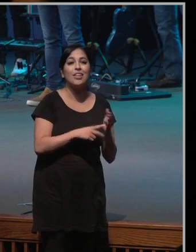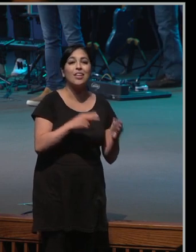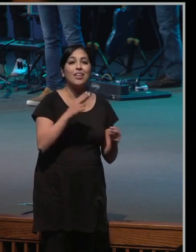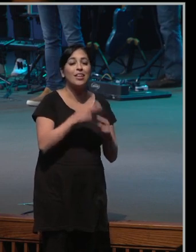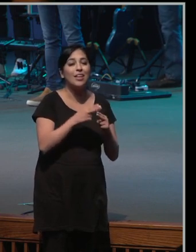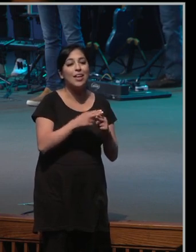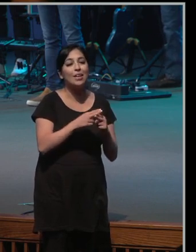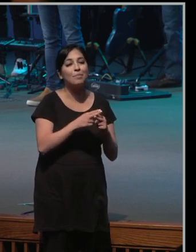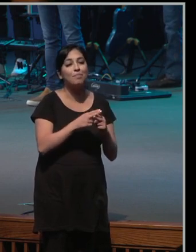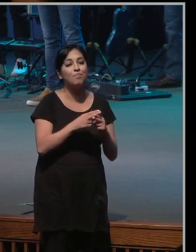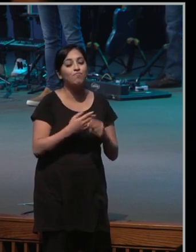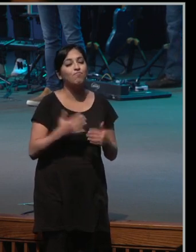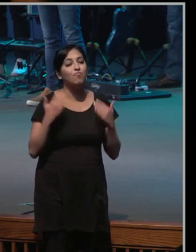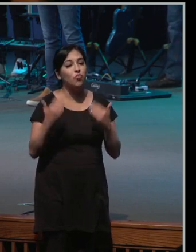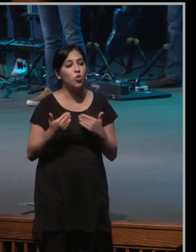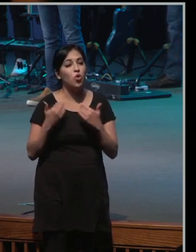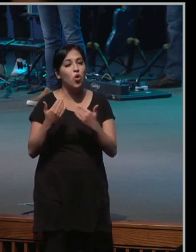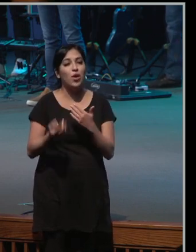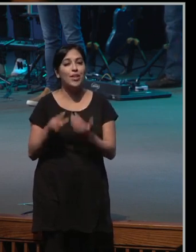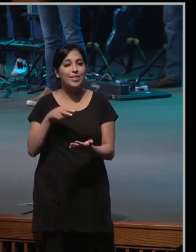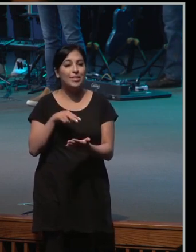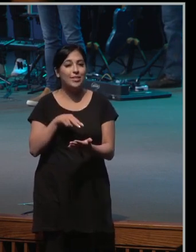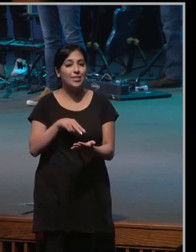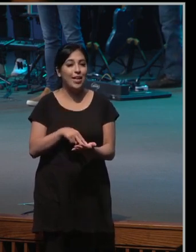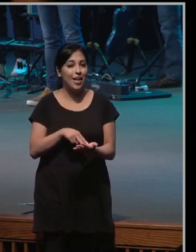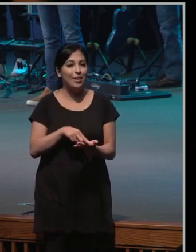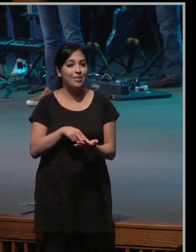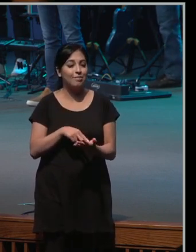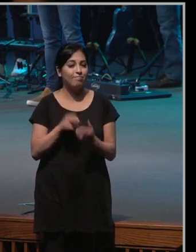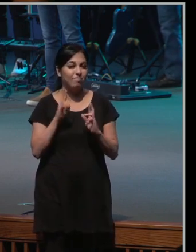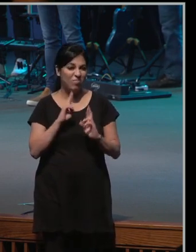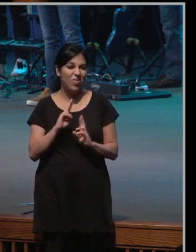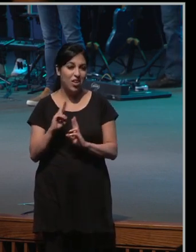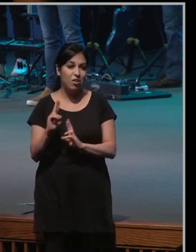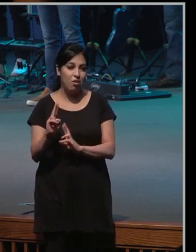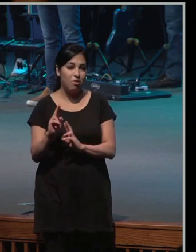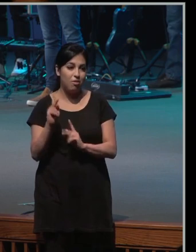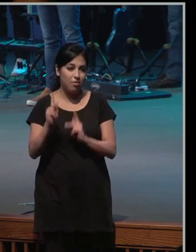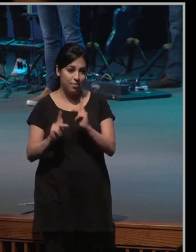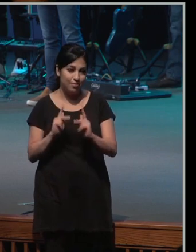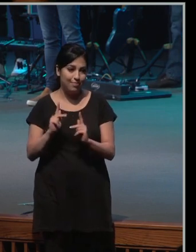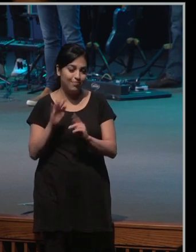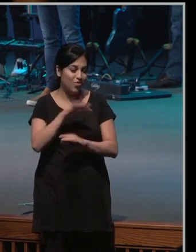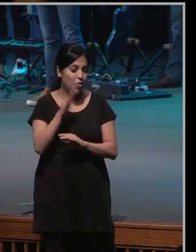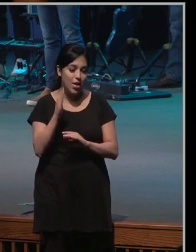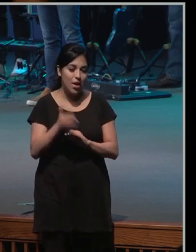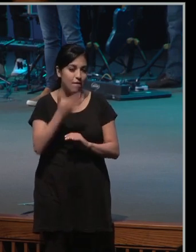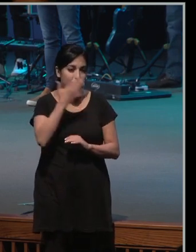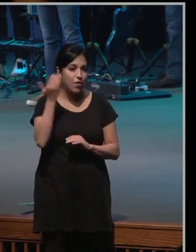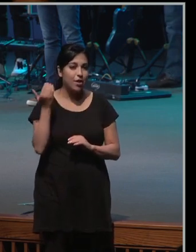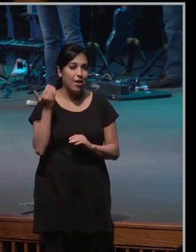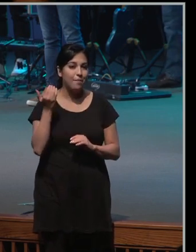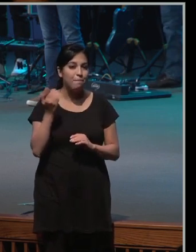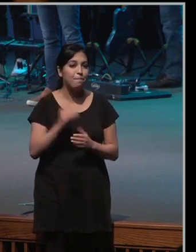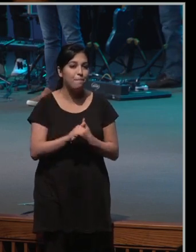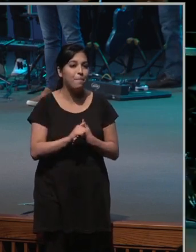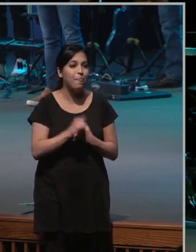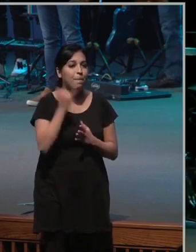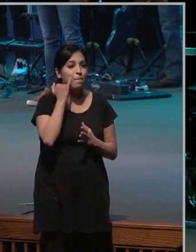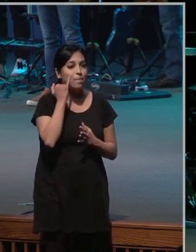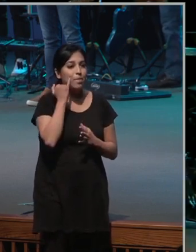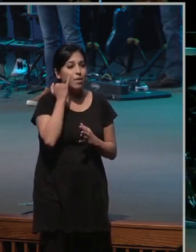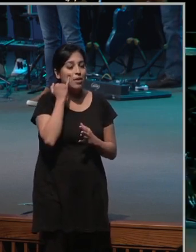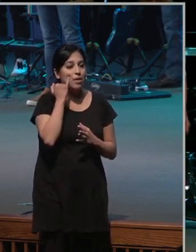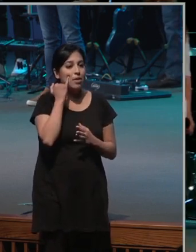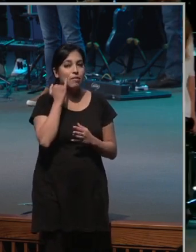with me in memorial to them. Let us never, ever forget. If you would please publish